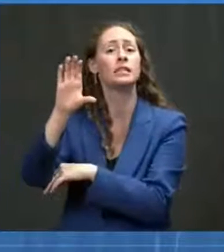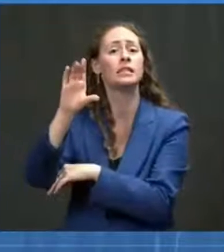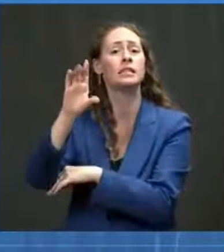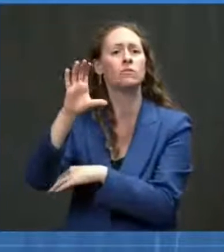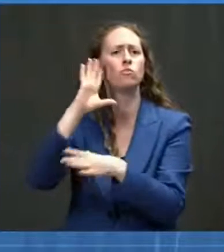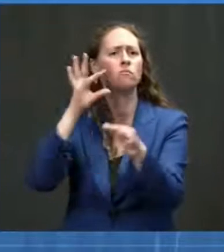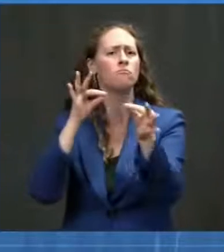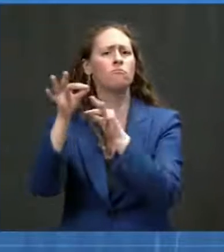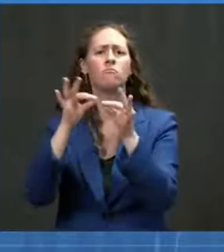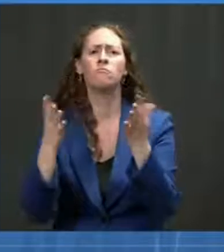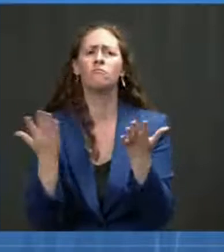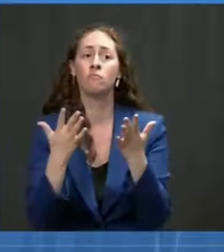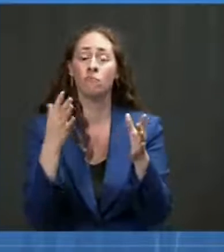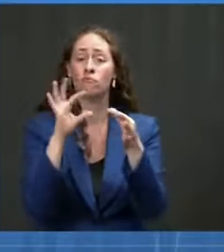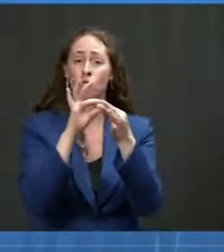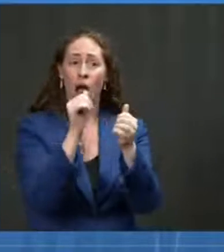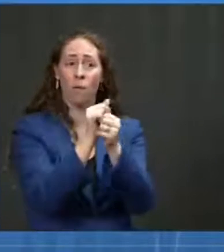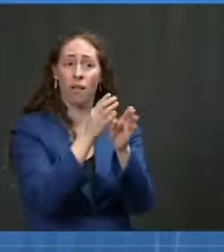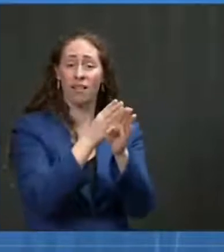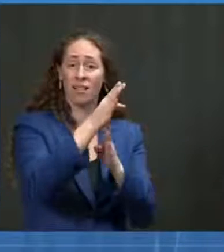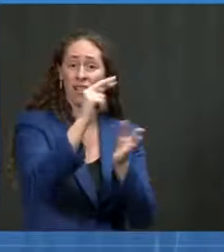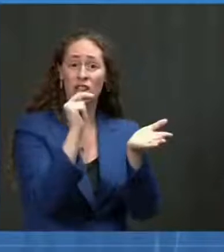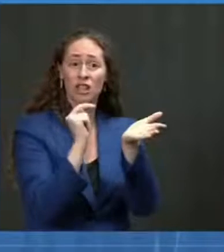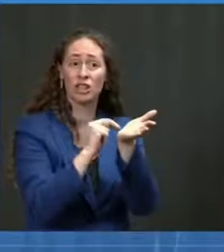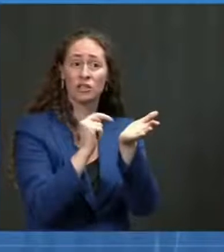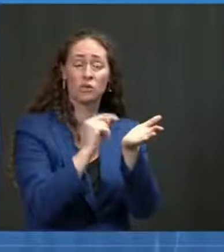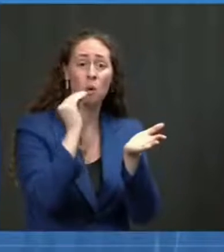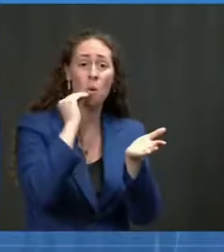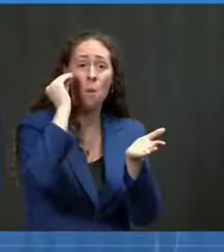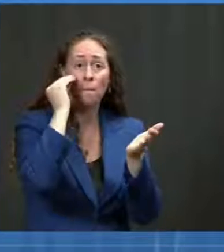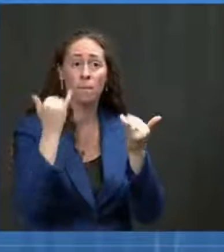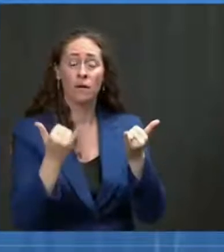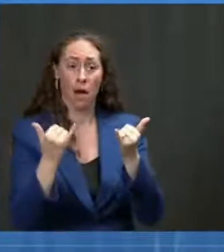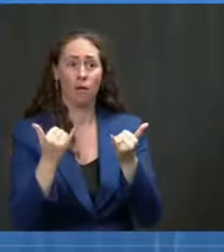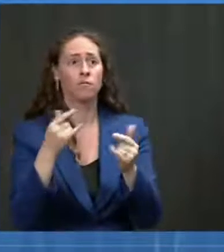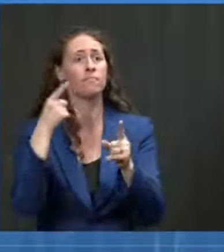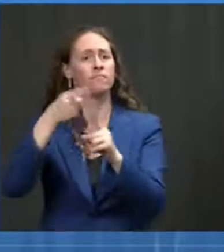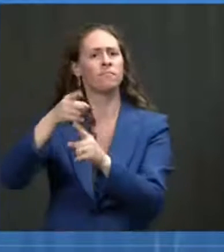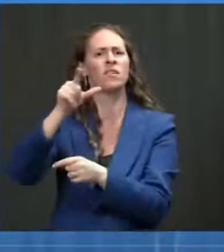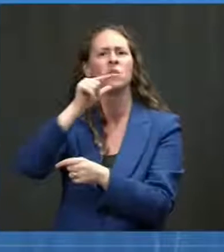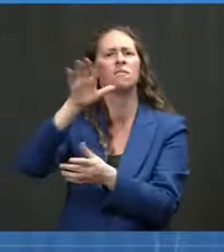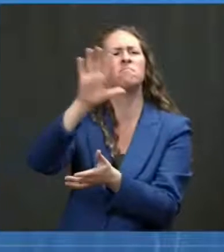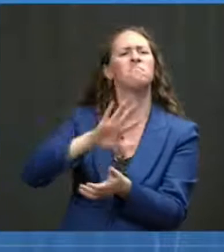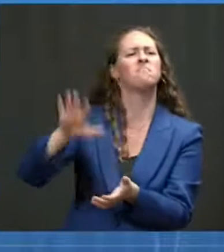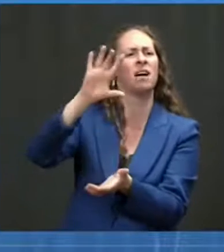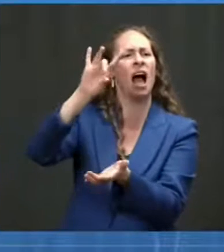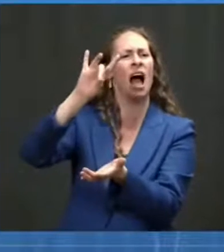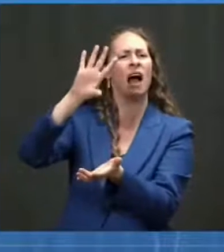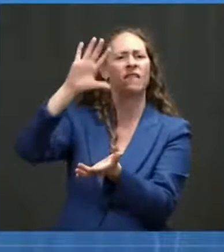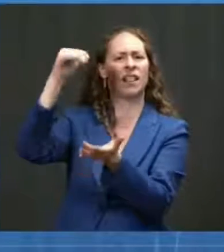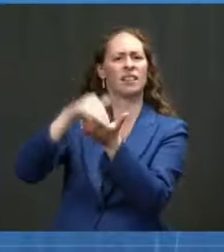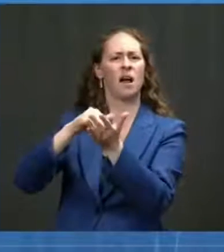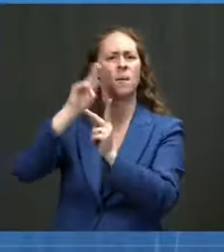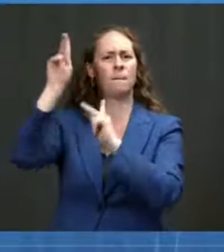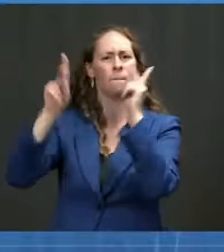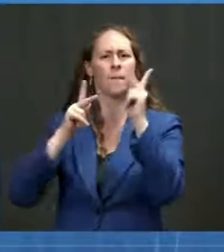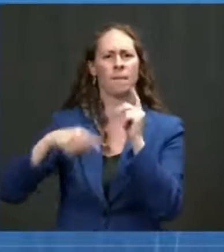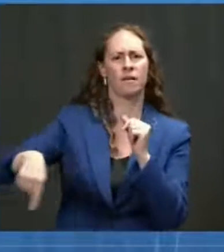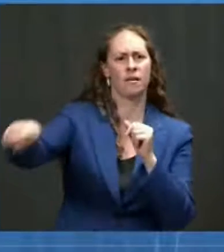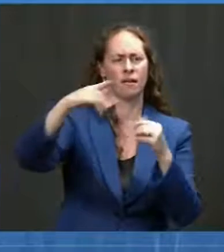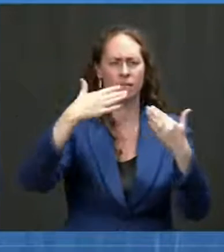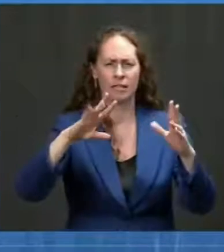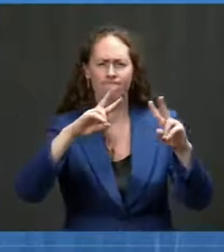home cohort where we analyzed more than 85,000 weekly reports from more than 14,900